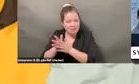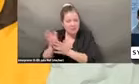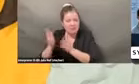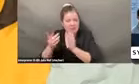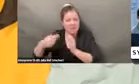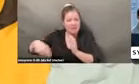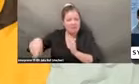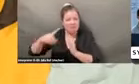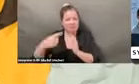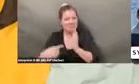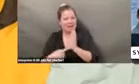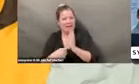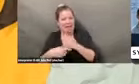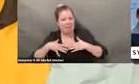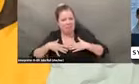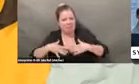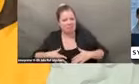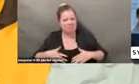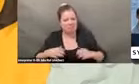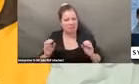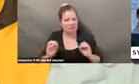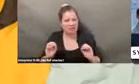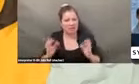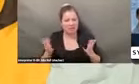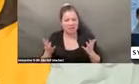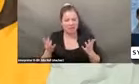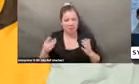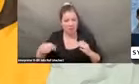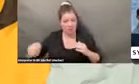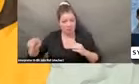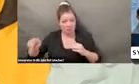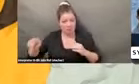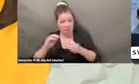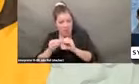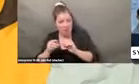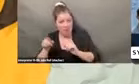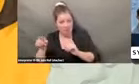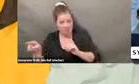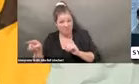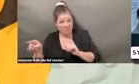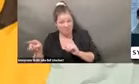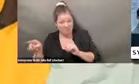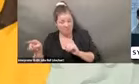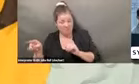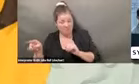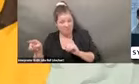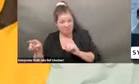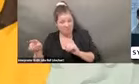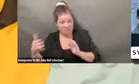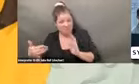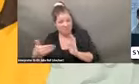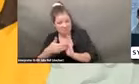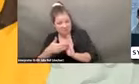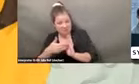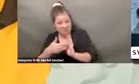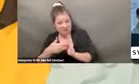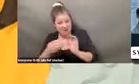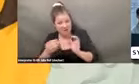user or a problem on the user side that prevented providing feedback.